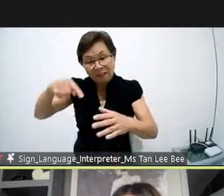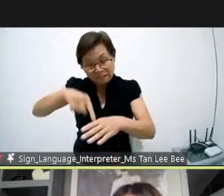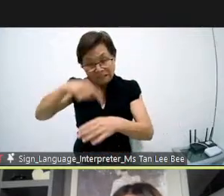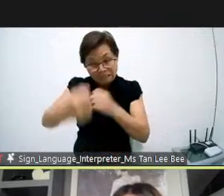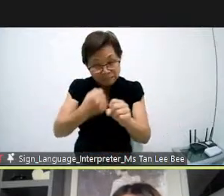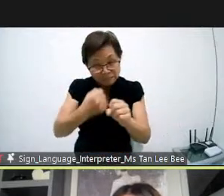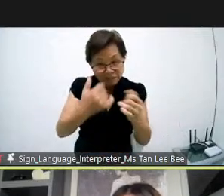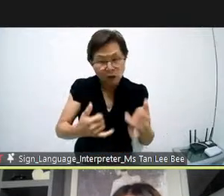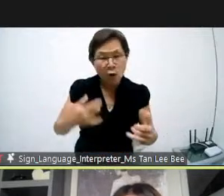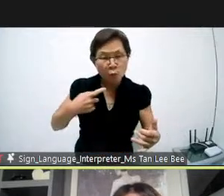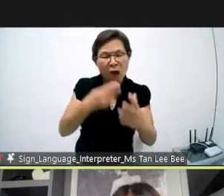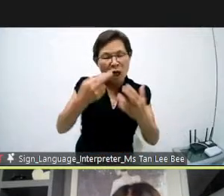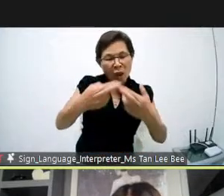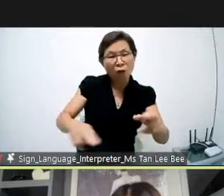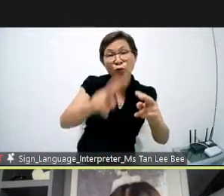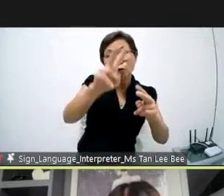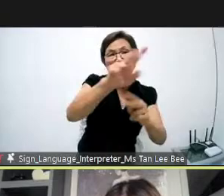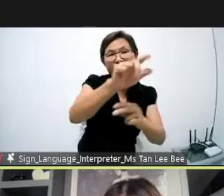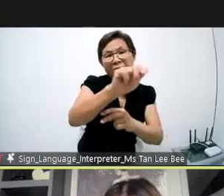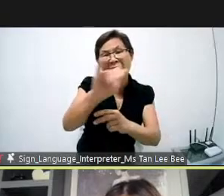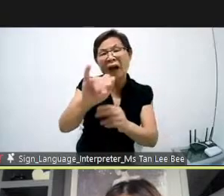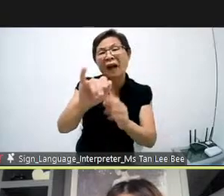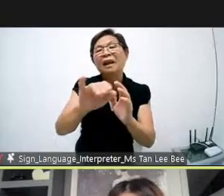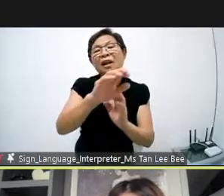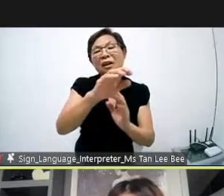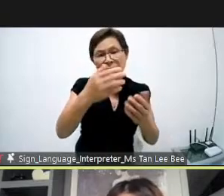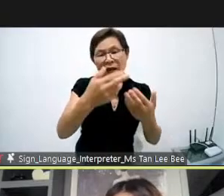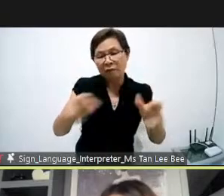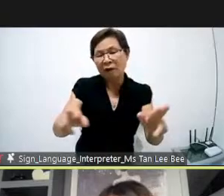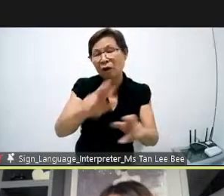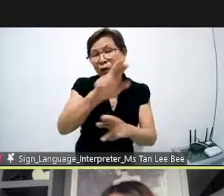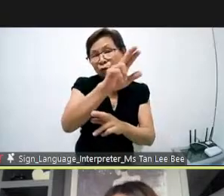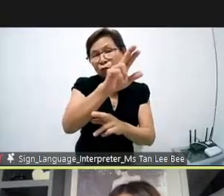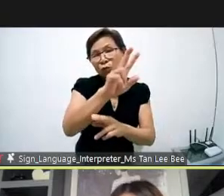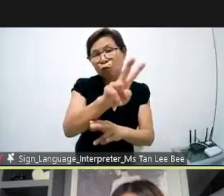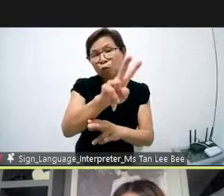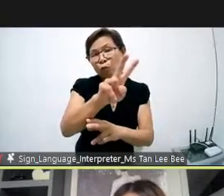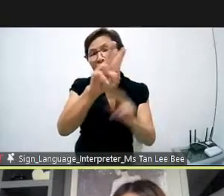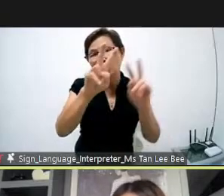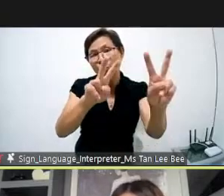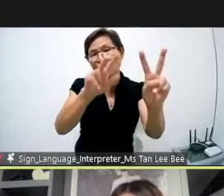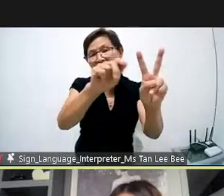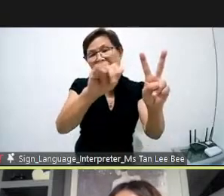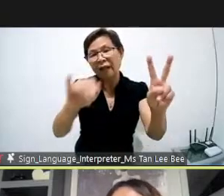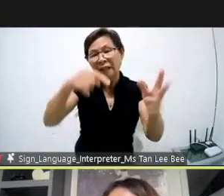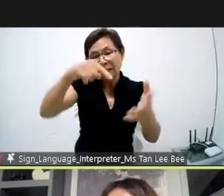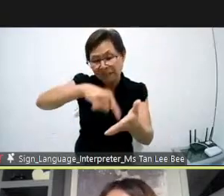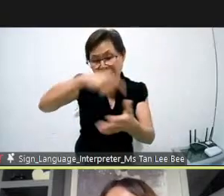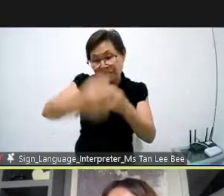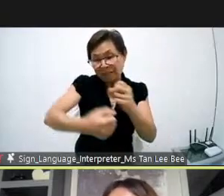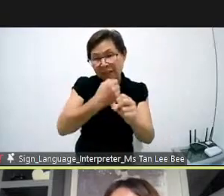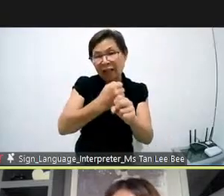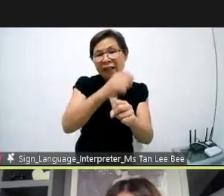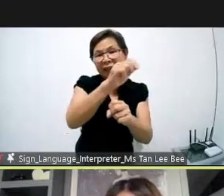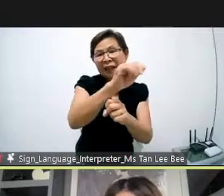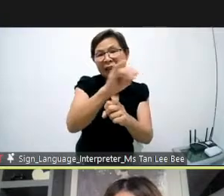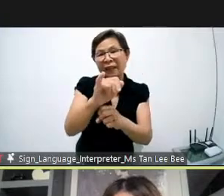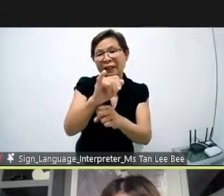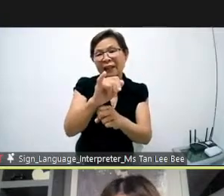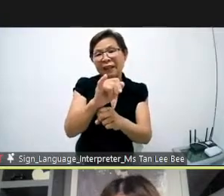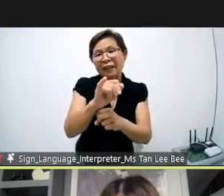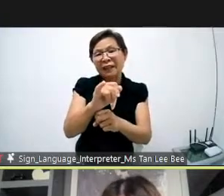to launch another 2 AI models this year, including text-to-speech AI and AI